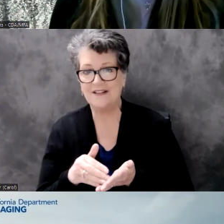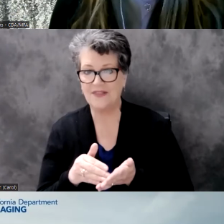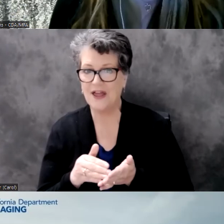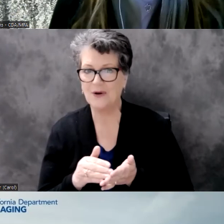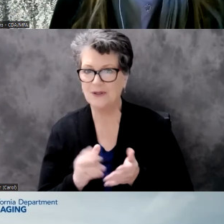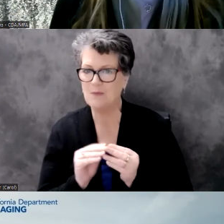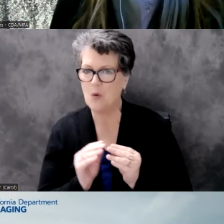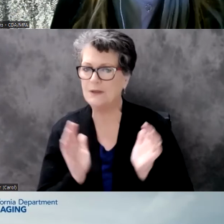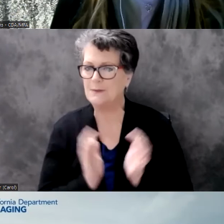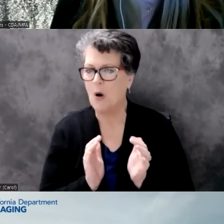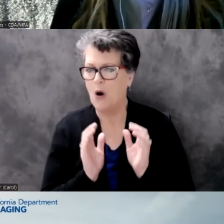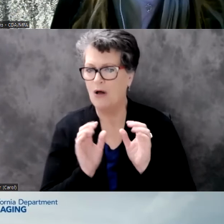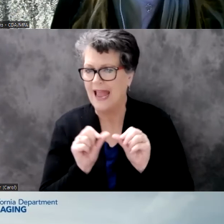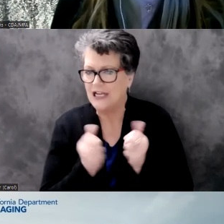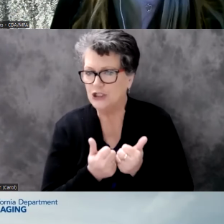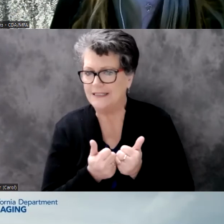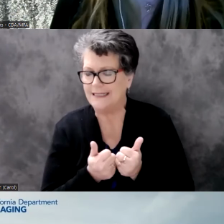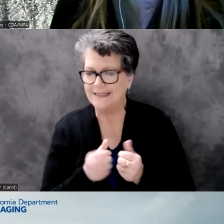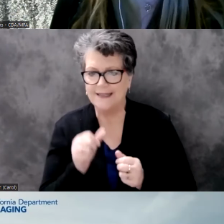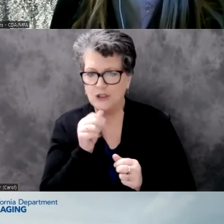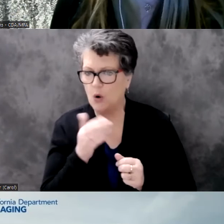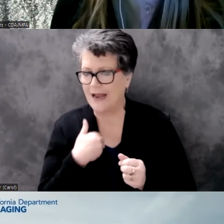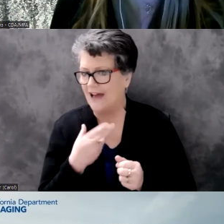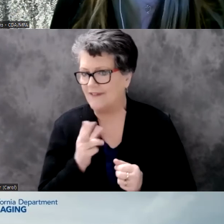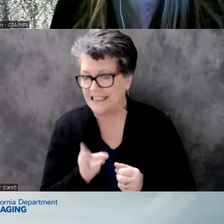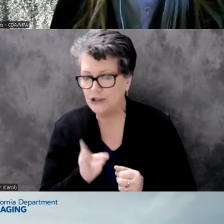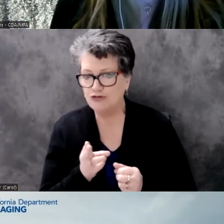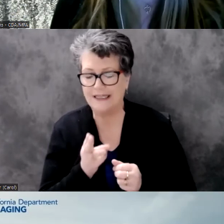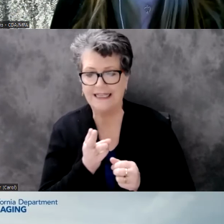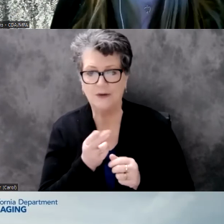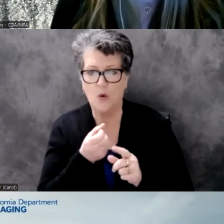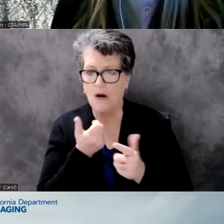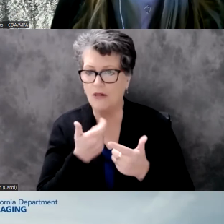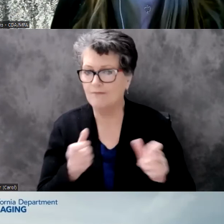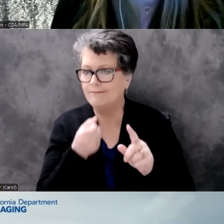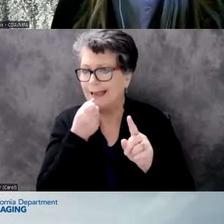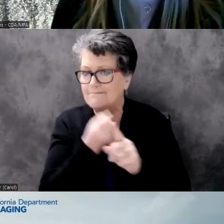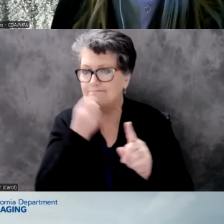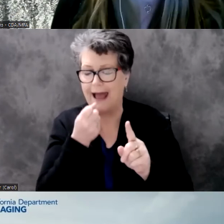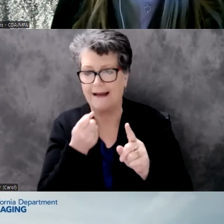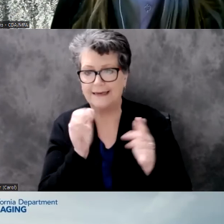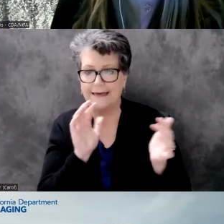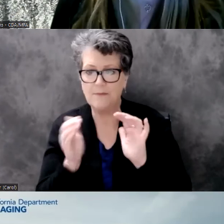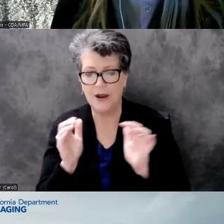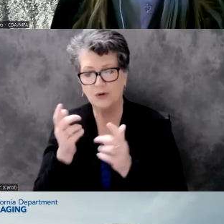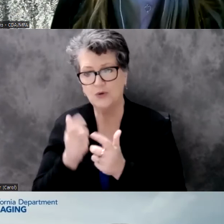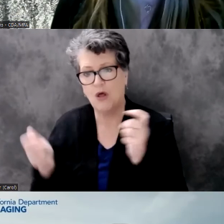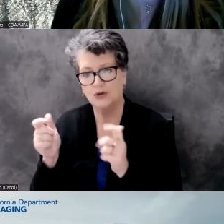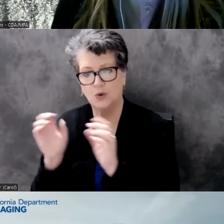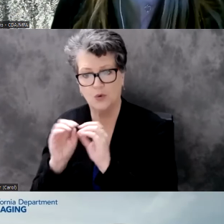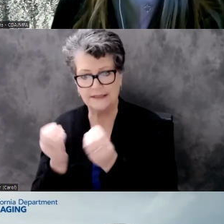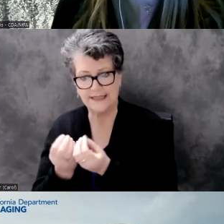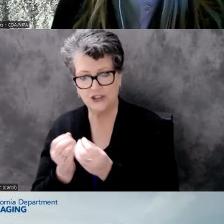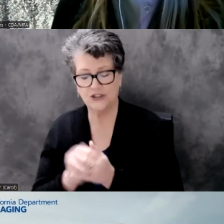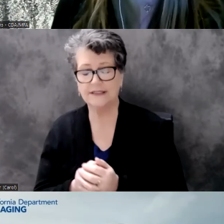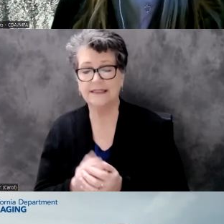who don't have the history or impact that some of the larger organizations may have. And the